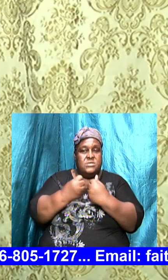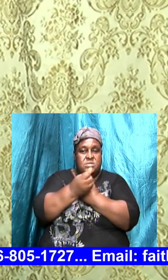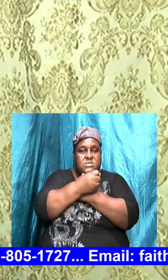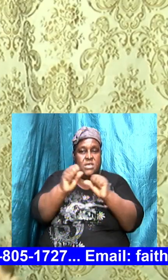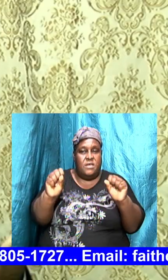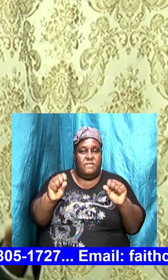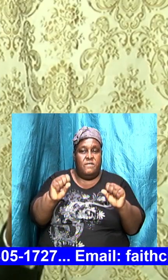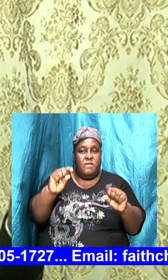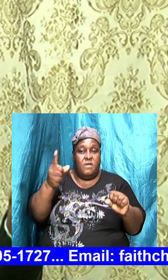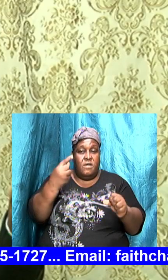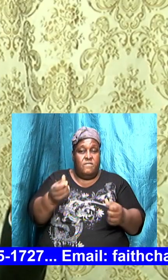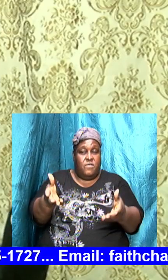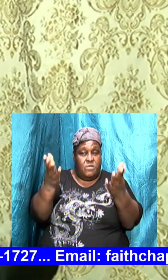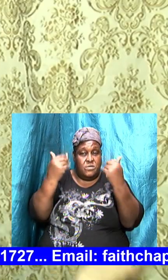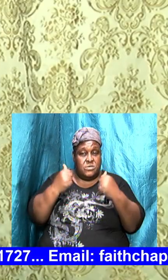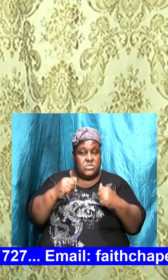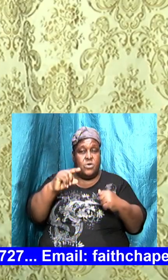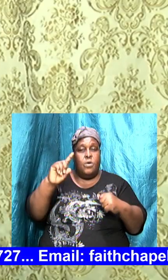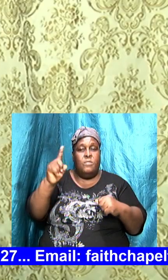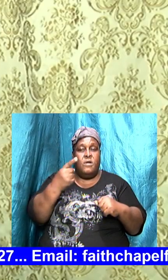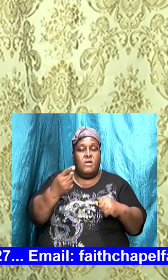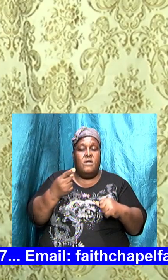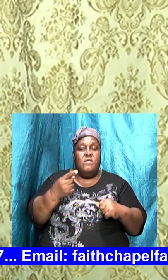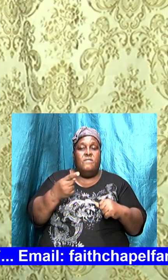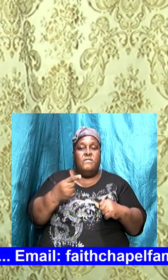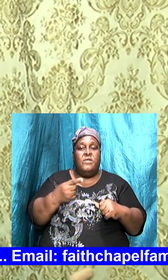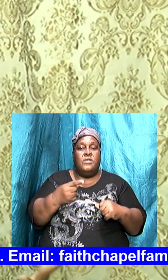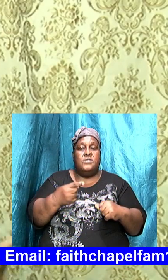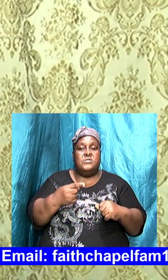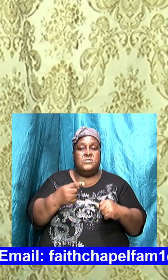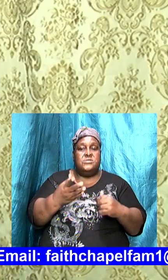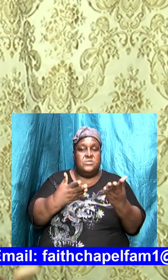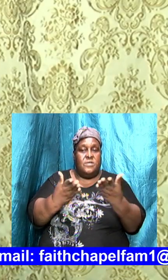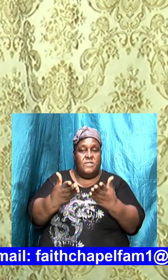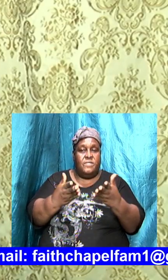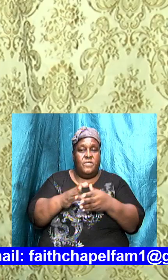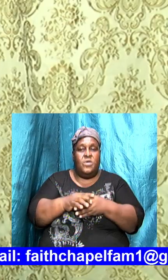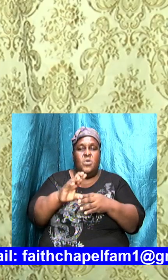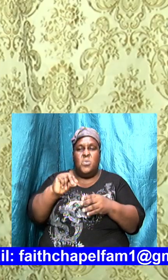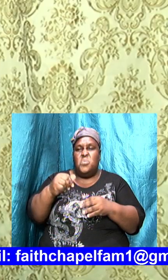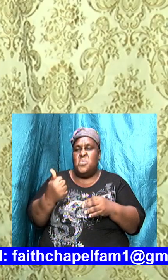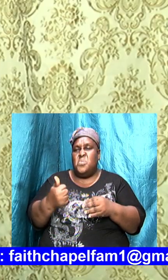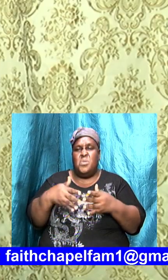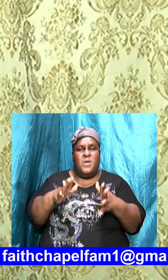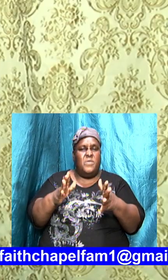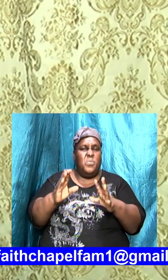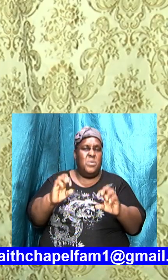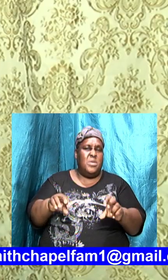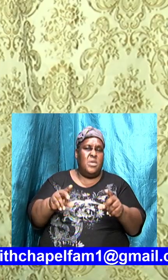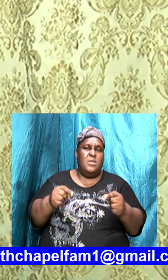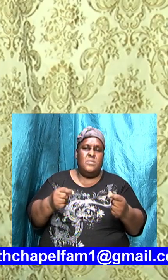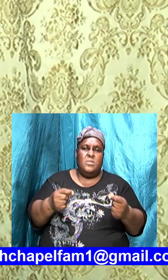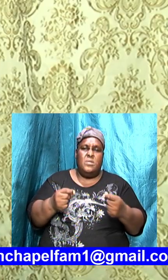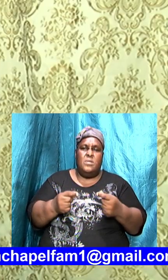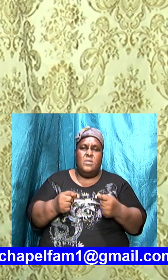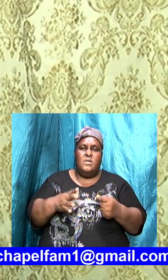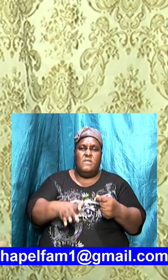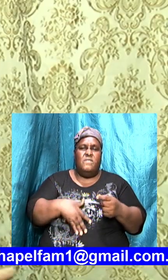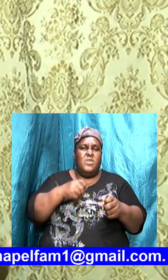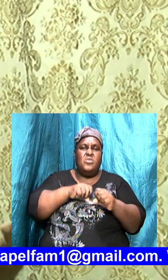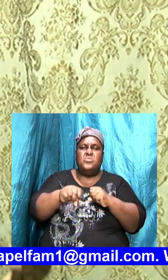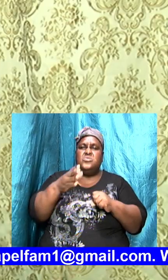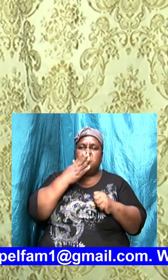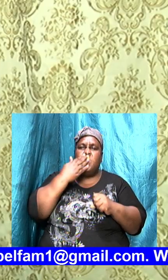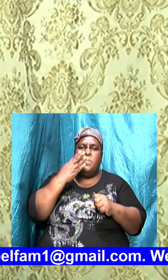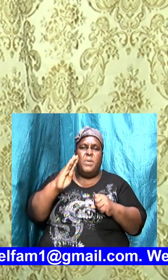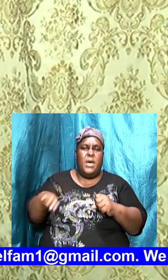serve basis, because we have to do it. There's no other way that we can do it that will be equitable, saints of the Most High God. We feel so bad that it has